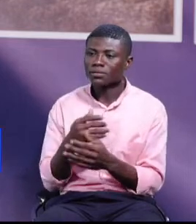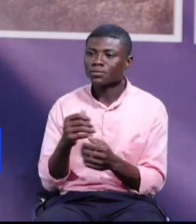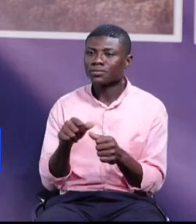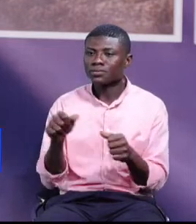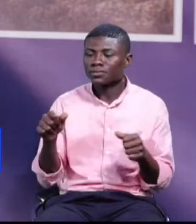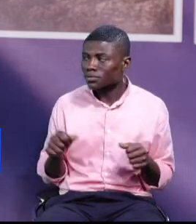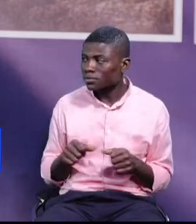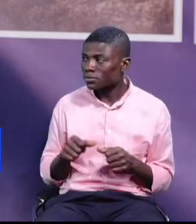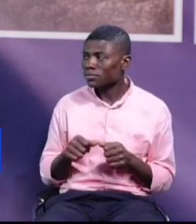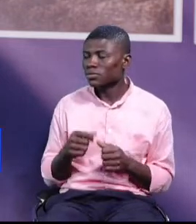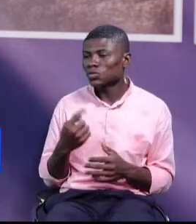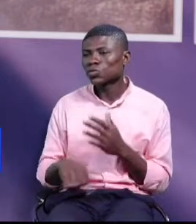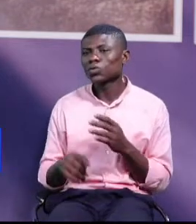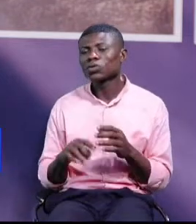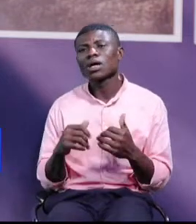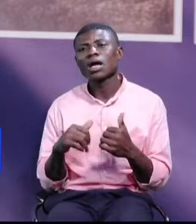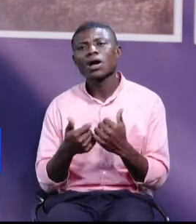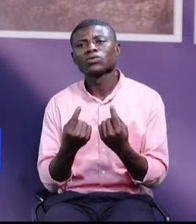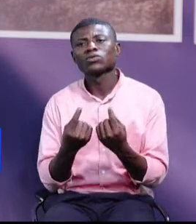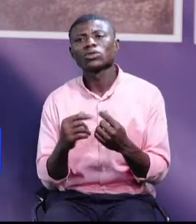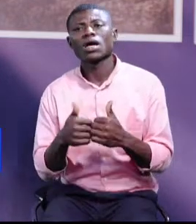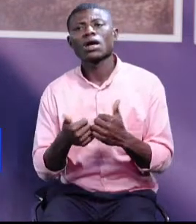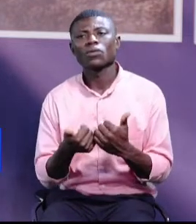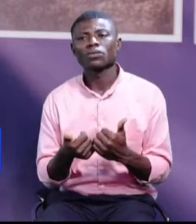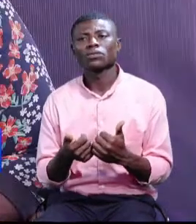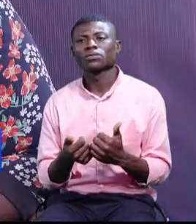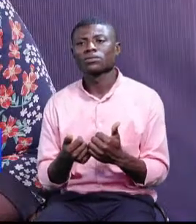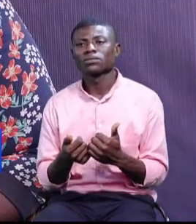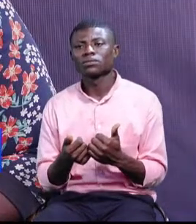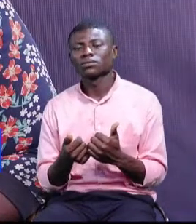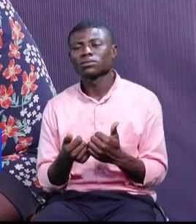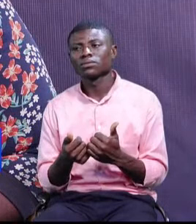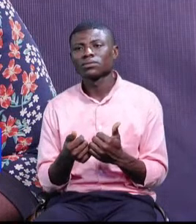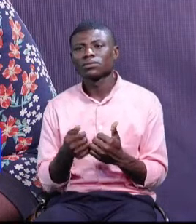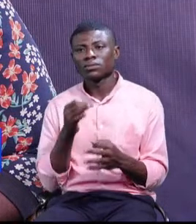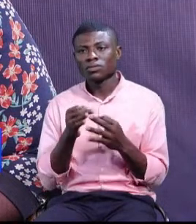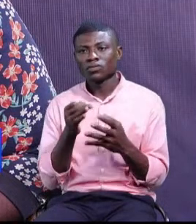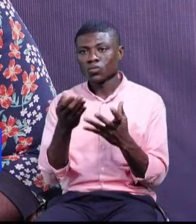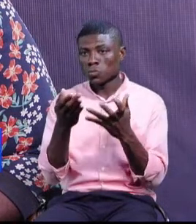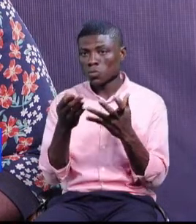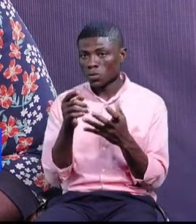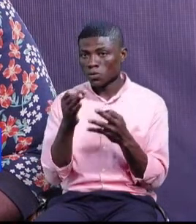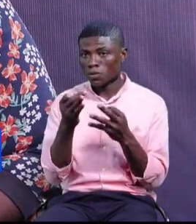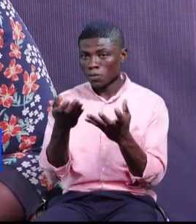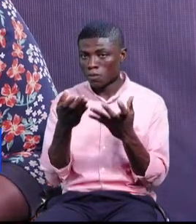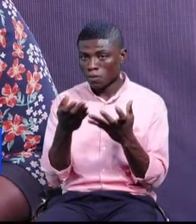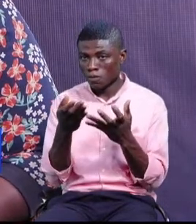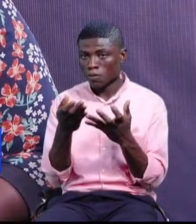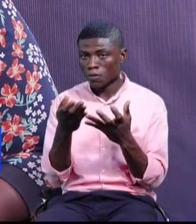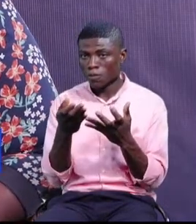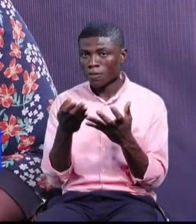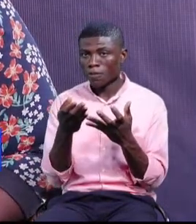Yeah. How do you go about it? Okay, so, I mean, if you want to bring in